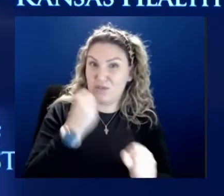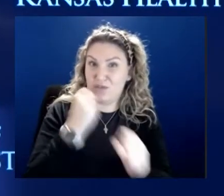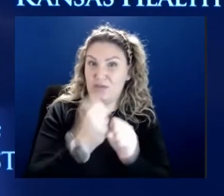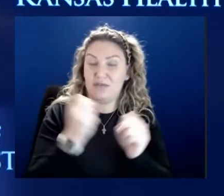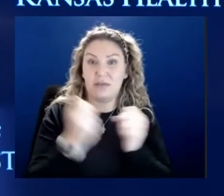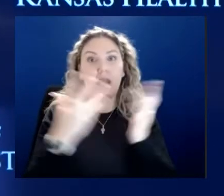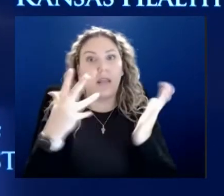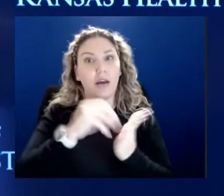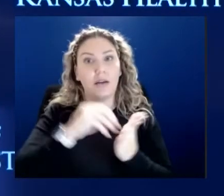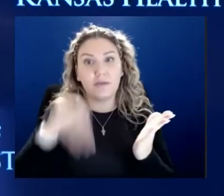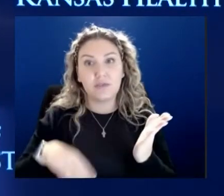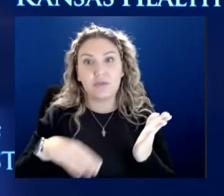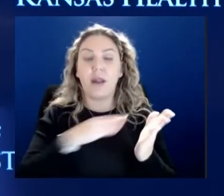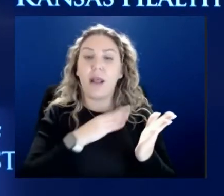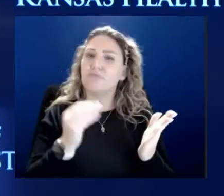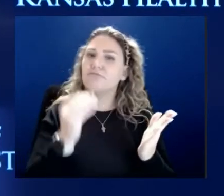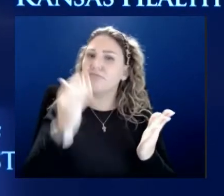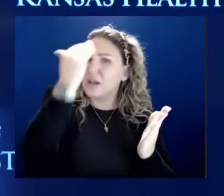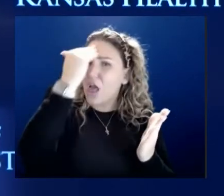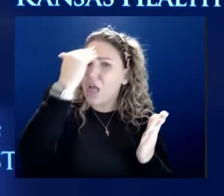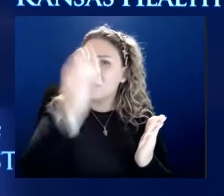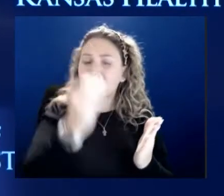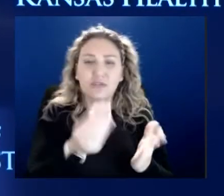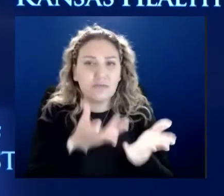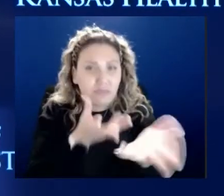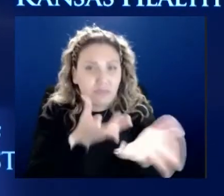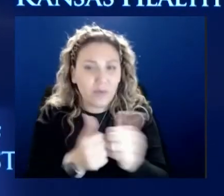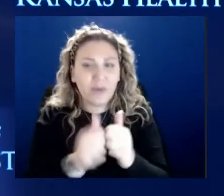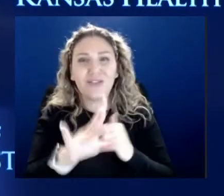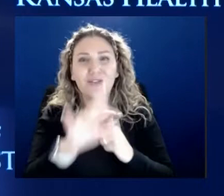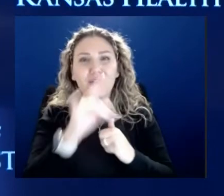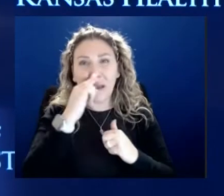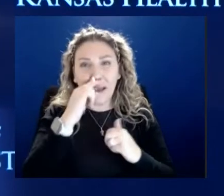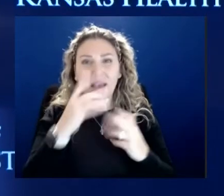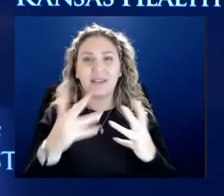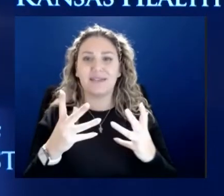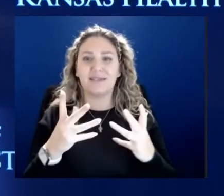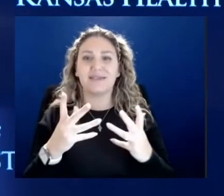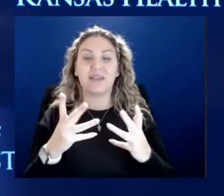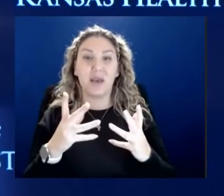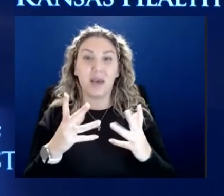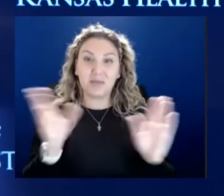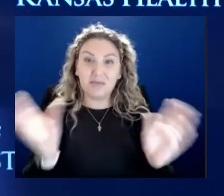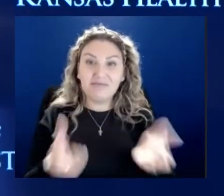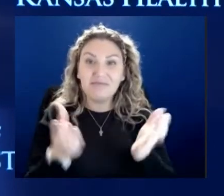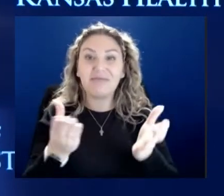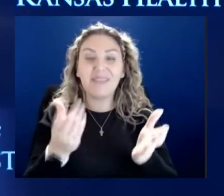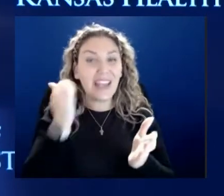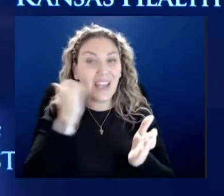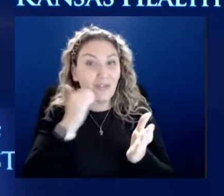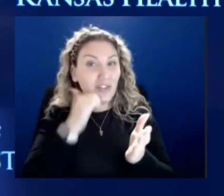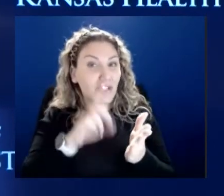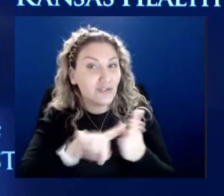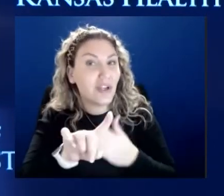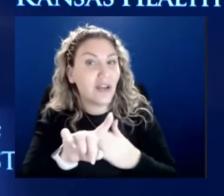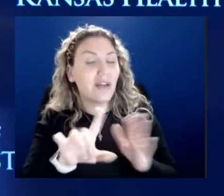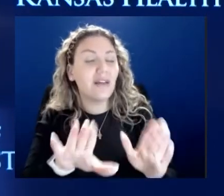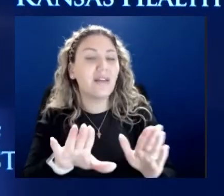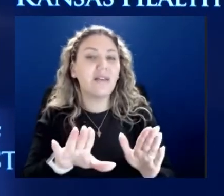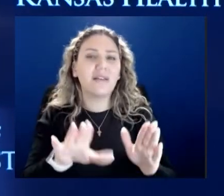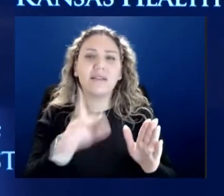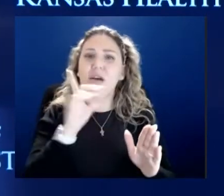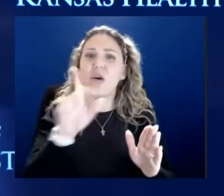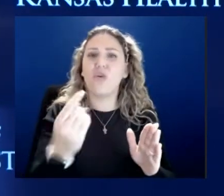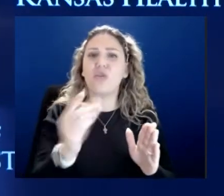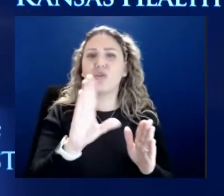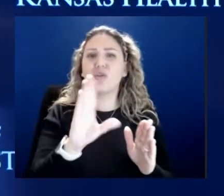that and talk to your kids. So I'm going to implore everyone, a daily check-in, not only with your kids, but what about your spouse or your